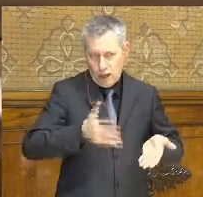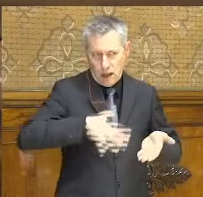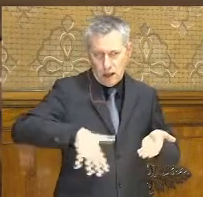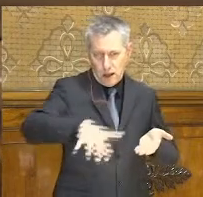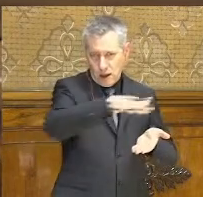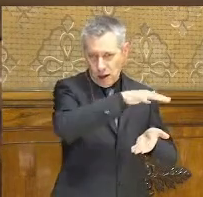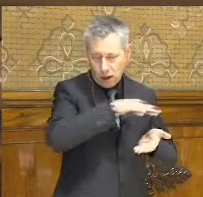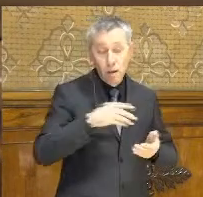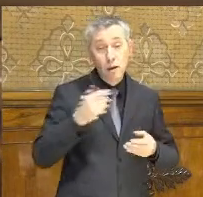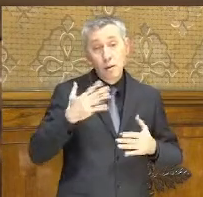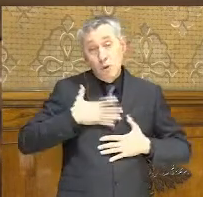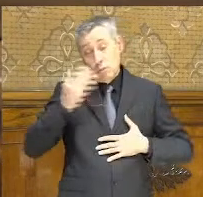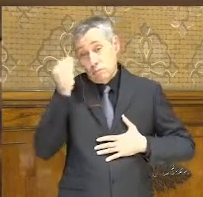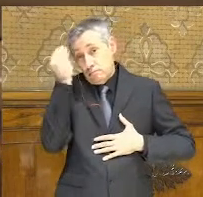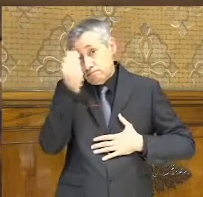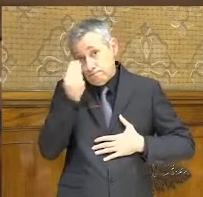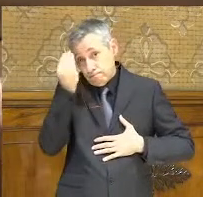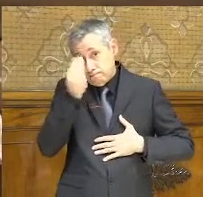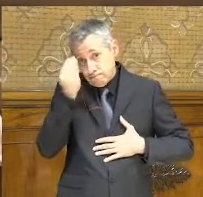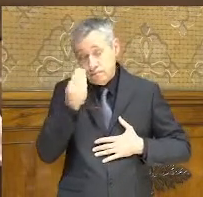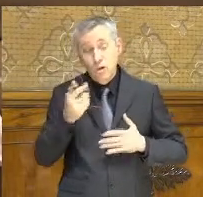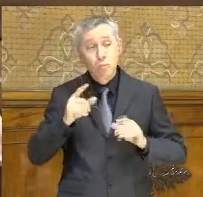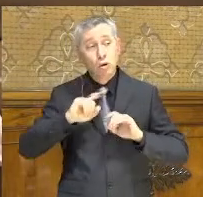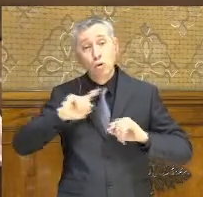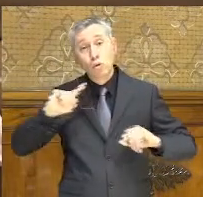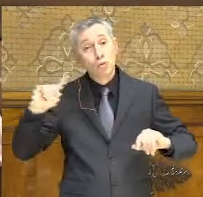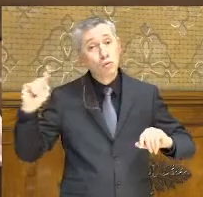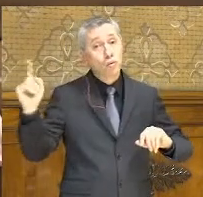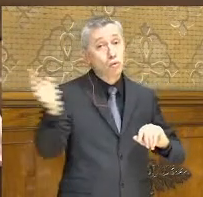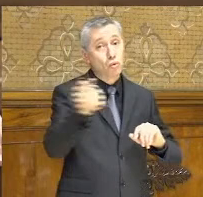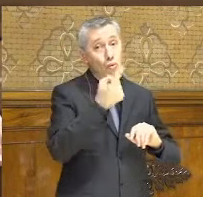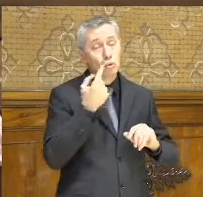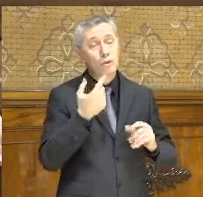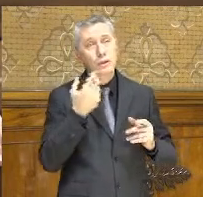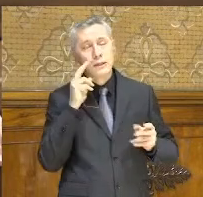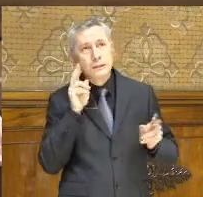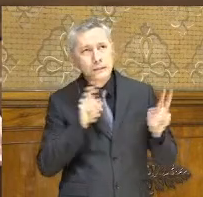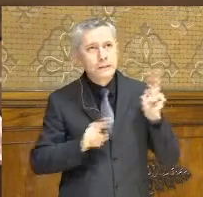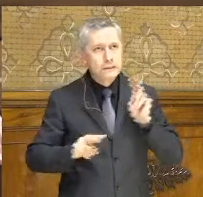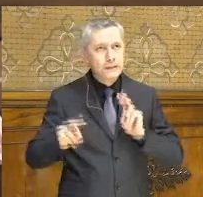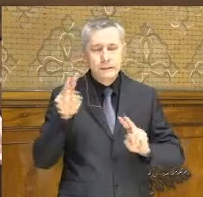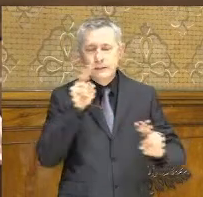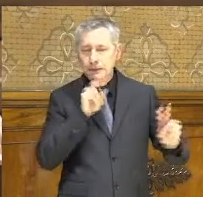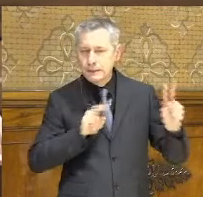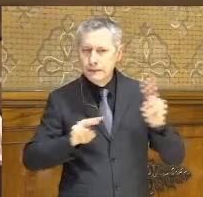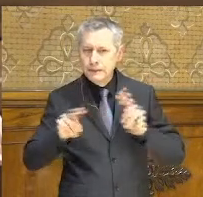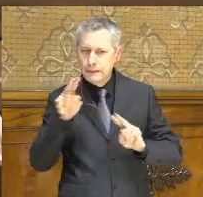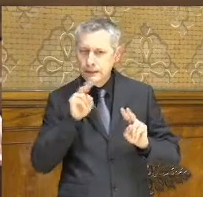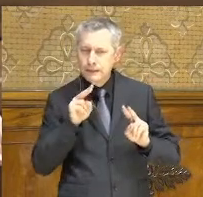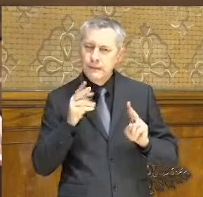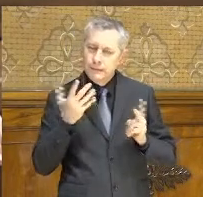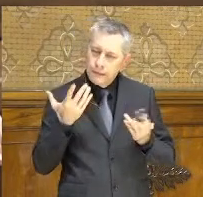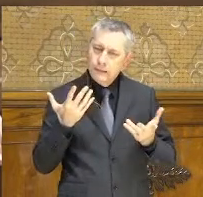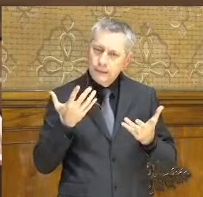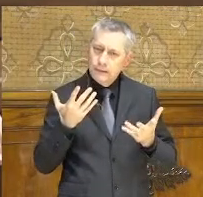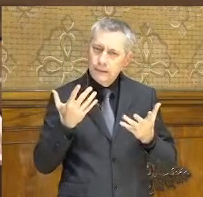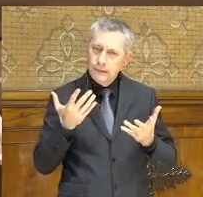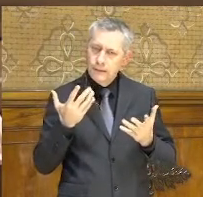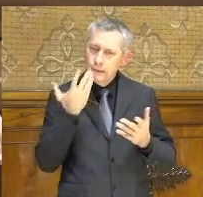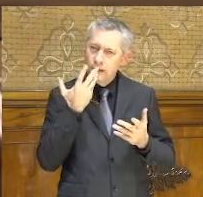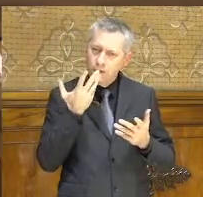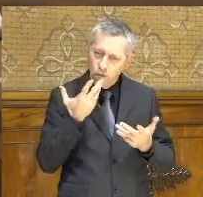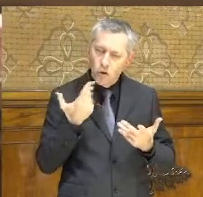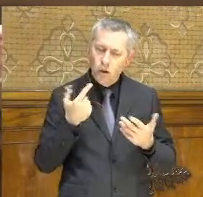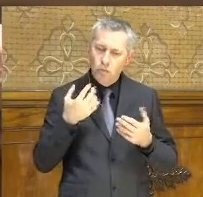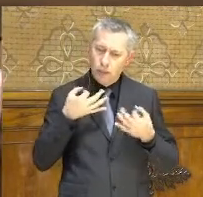tried, and we are continuously trying to be safe, to be in